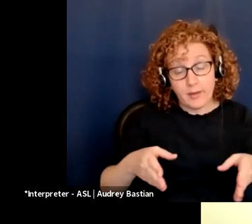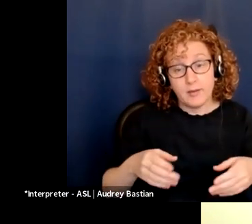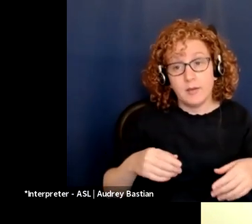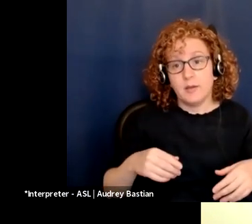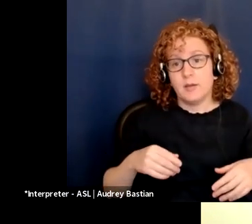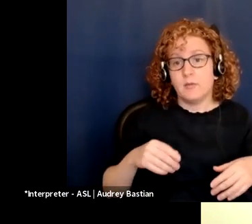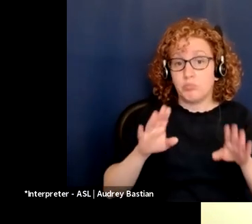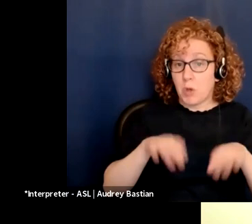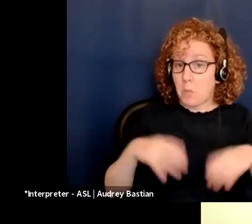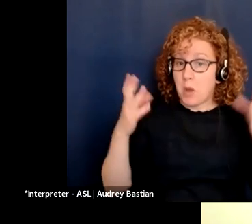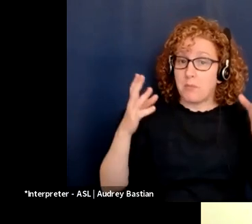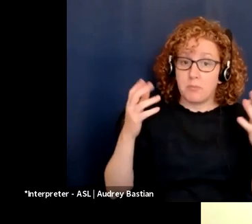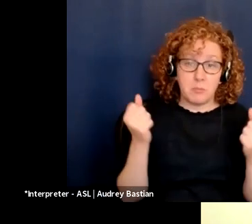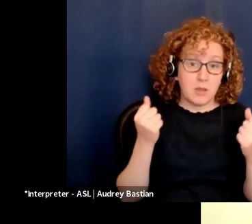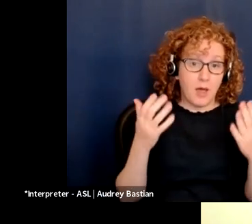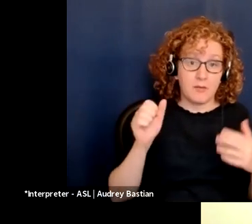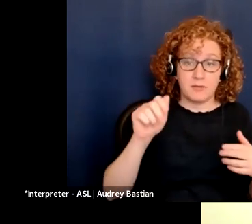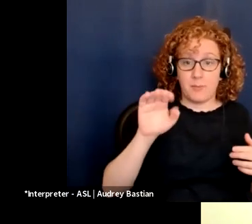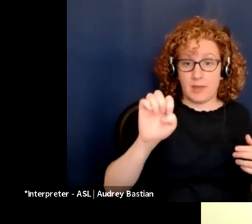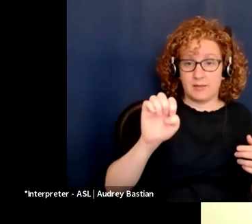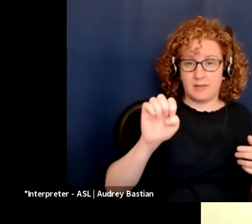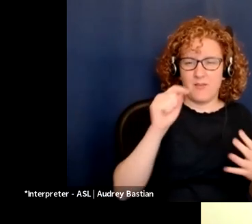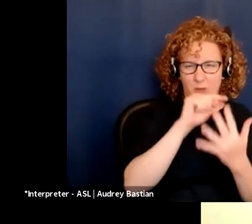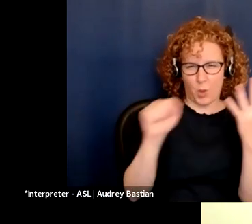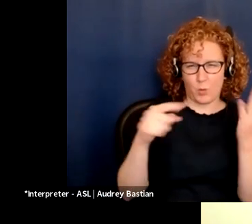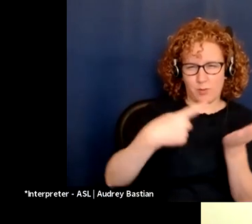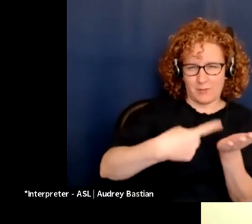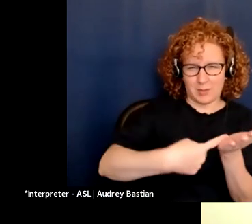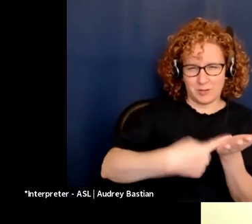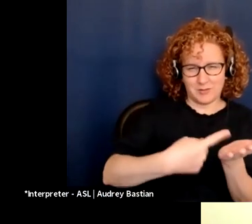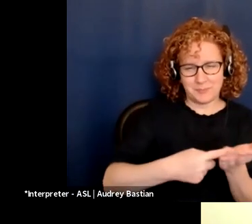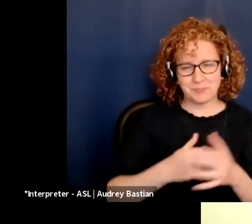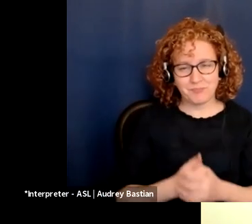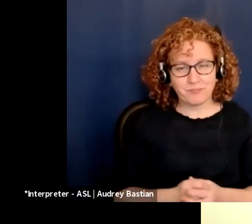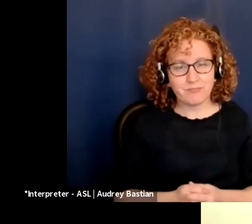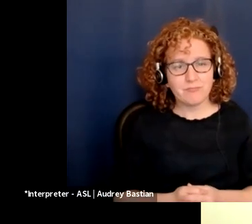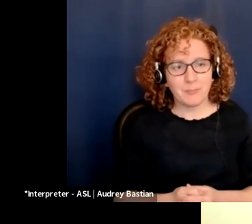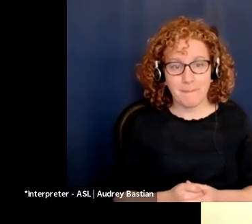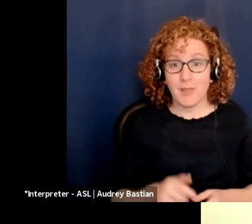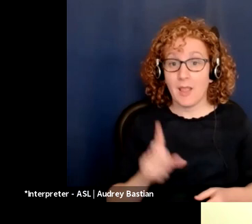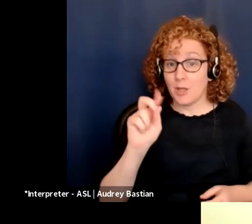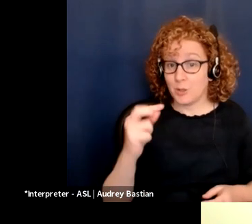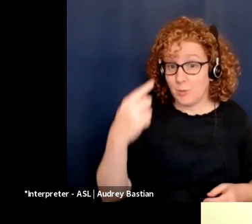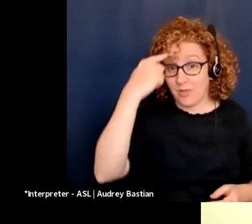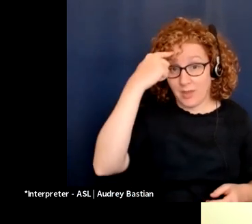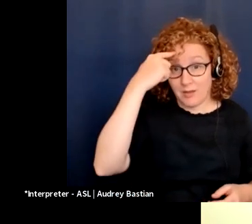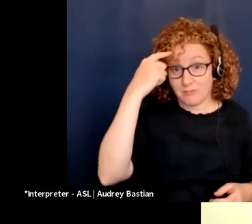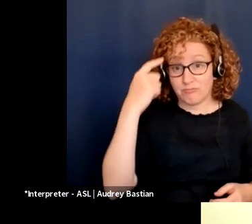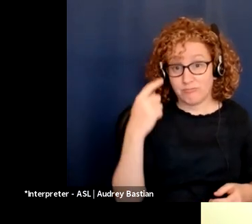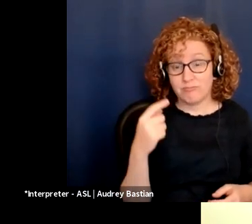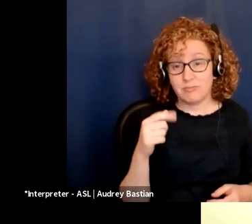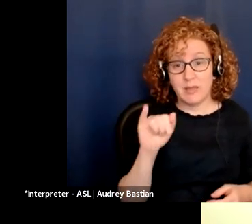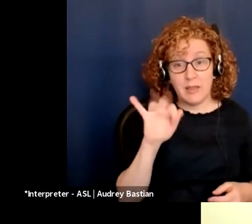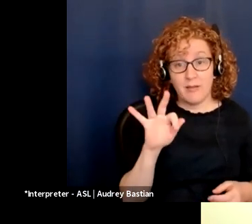can open up a lot of space for those conversations. And I do think, like, if